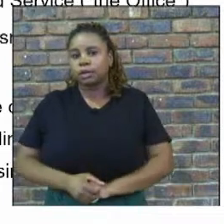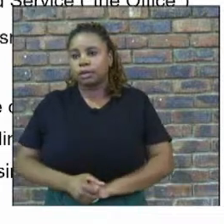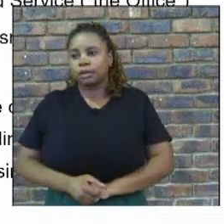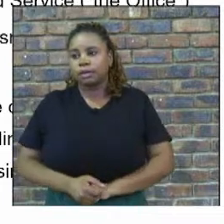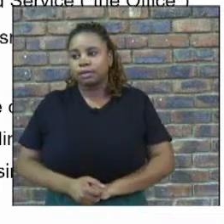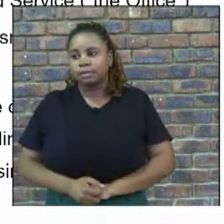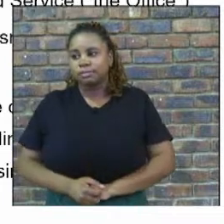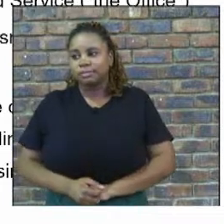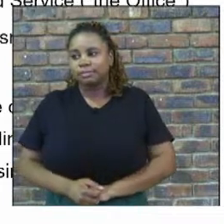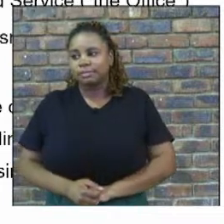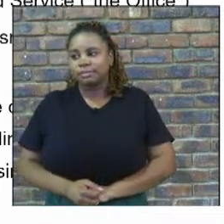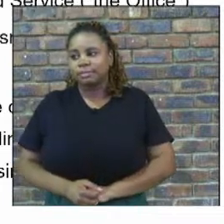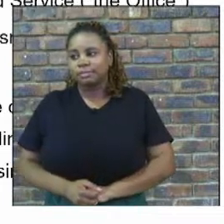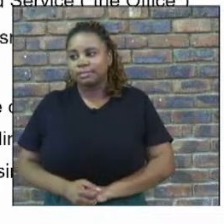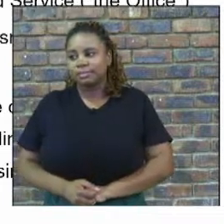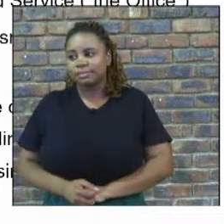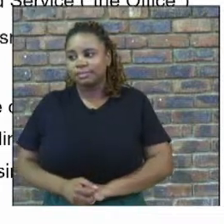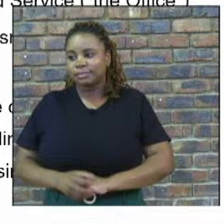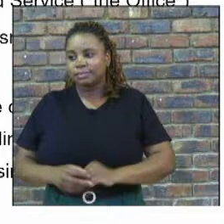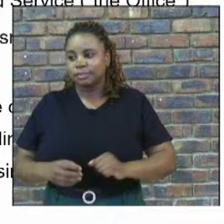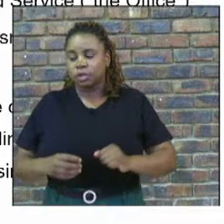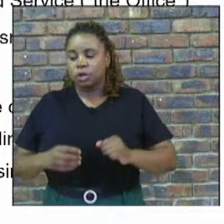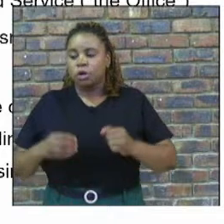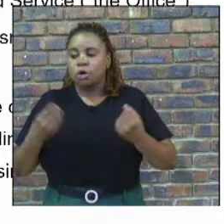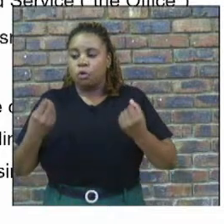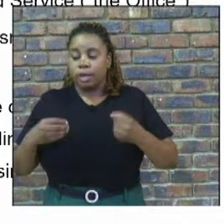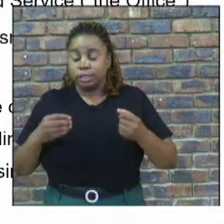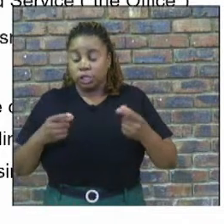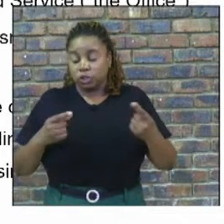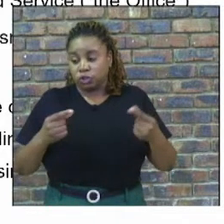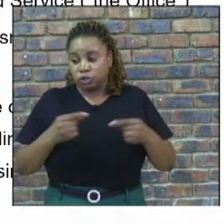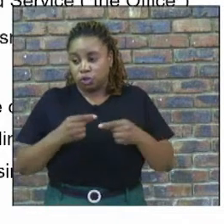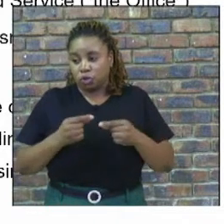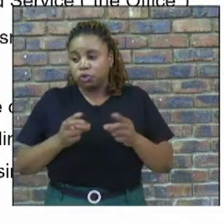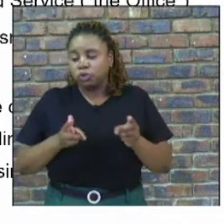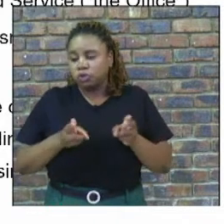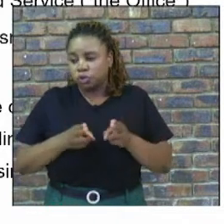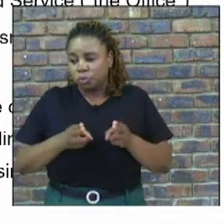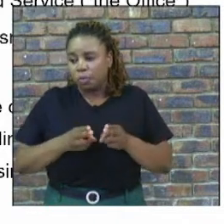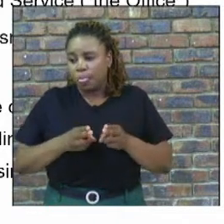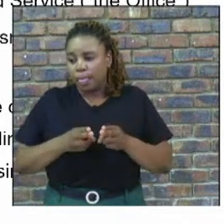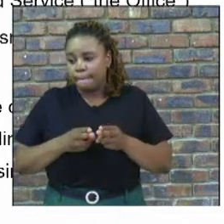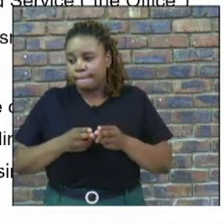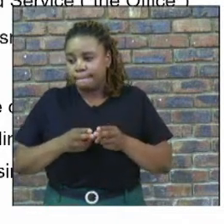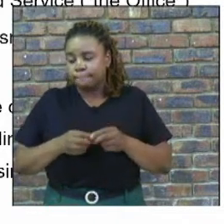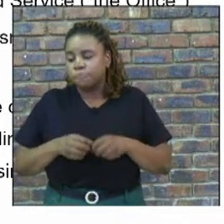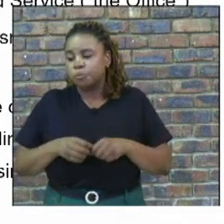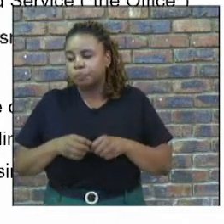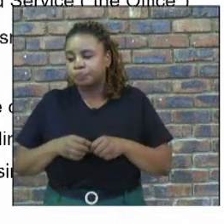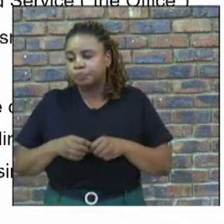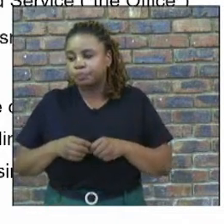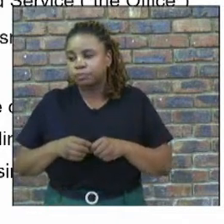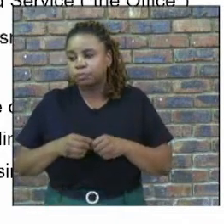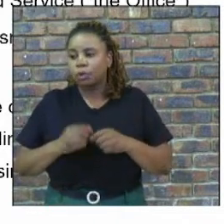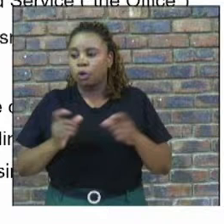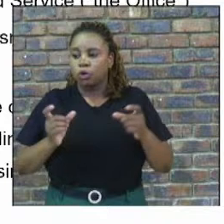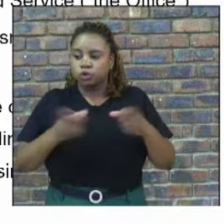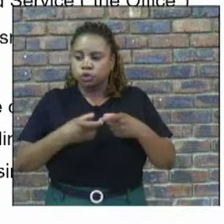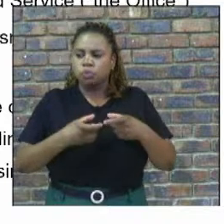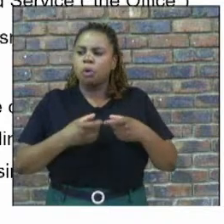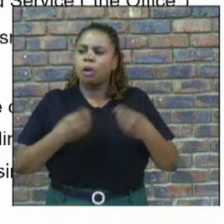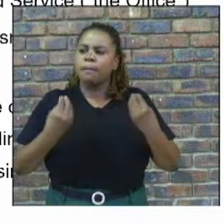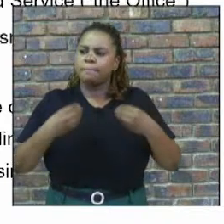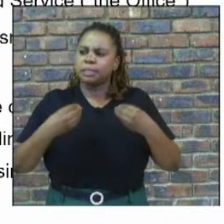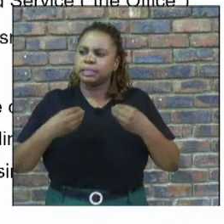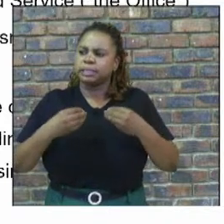up not having to challenge these big companies. So as the department, we have decided that if we can have